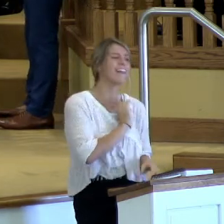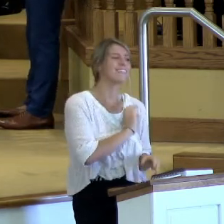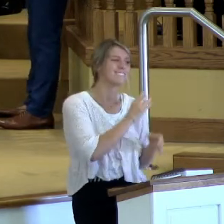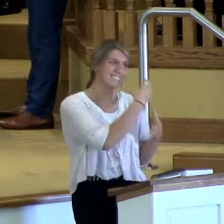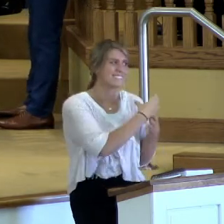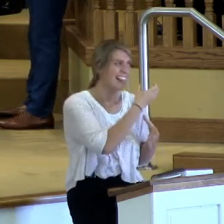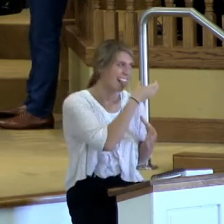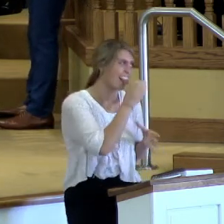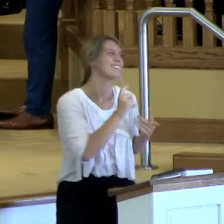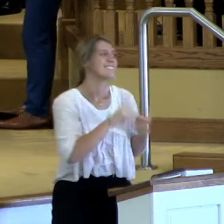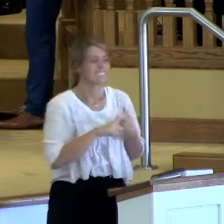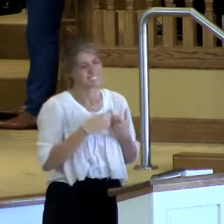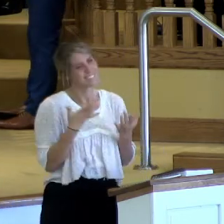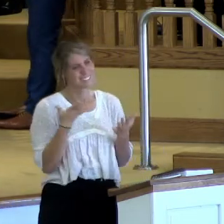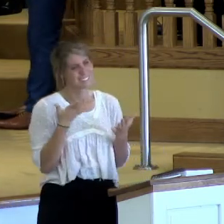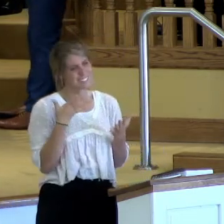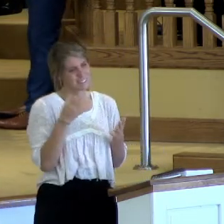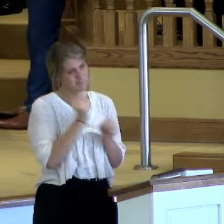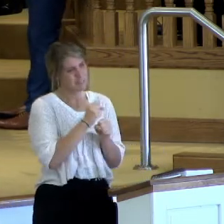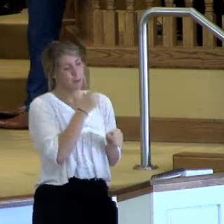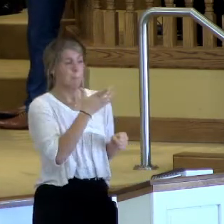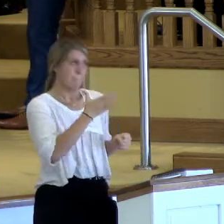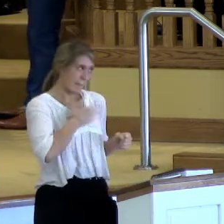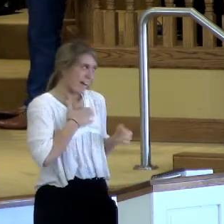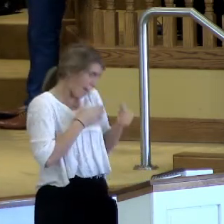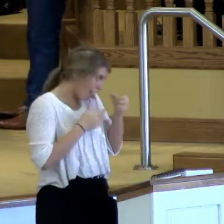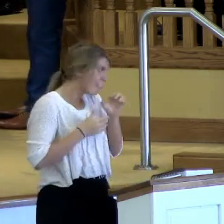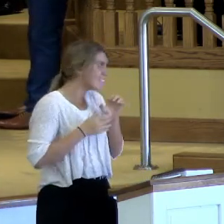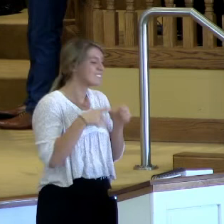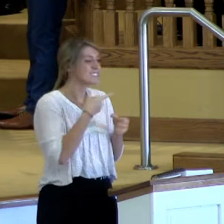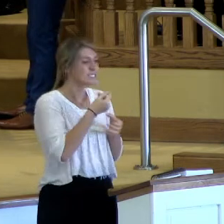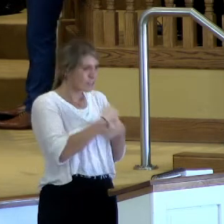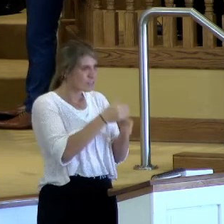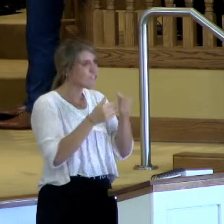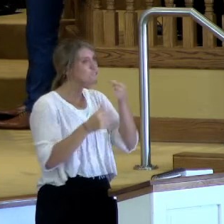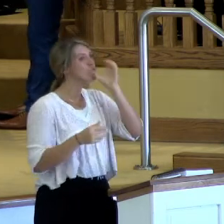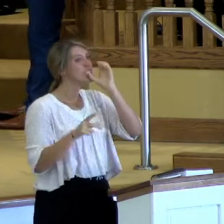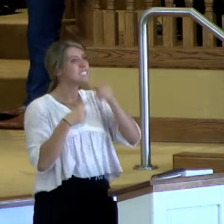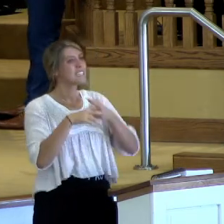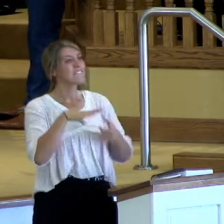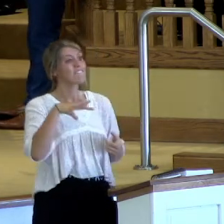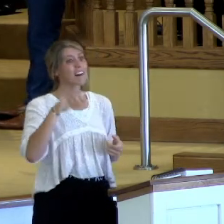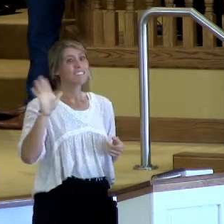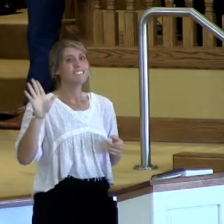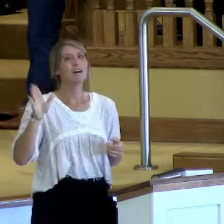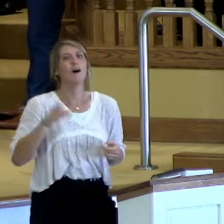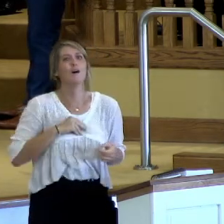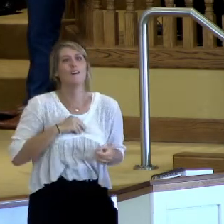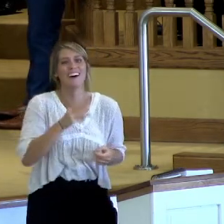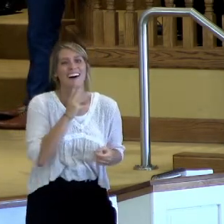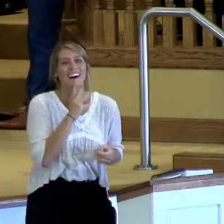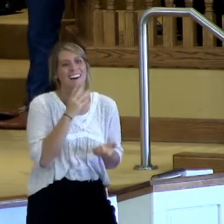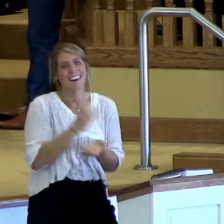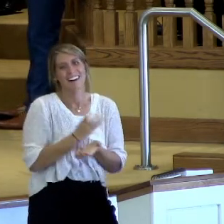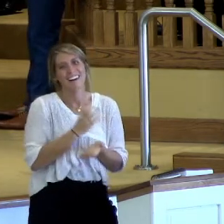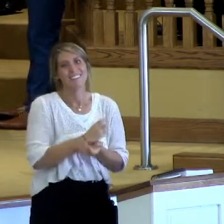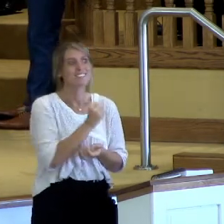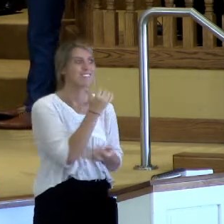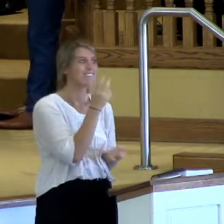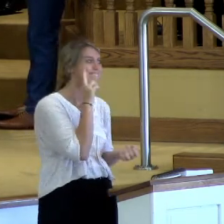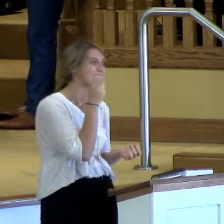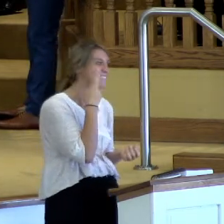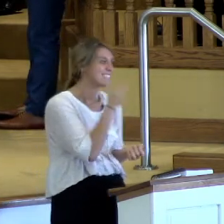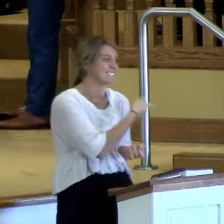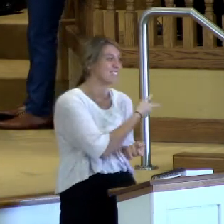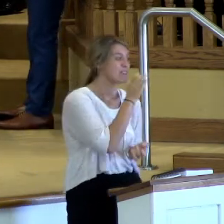bottle to mark the water bottle. Goes ahead and drinks it, and then finds his water bottle later. So